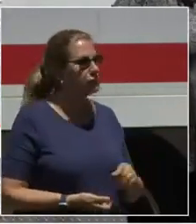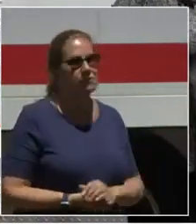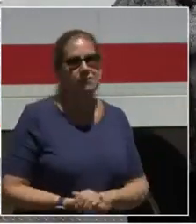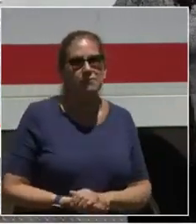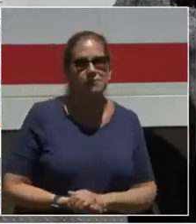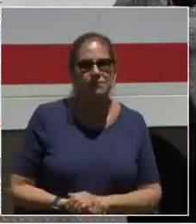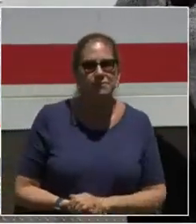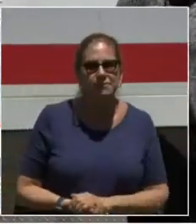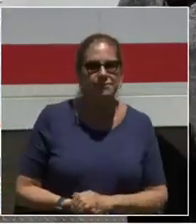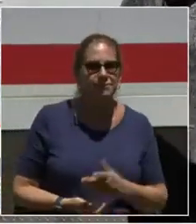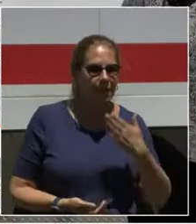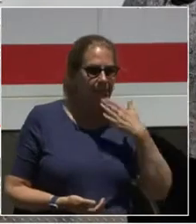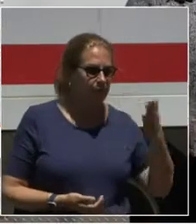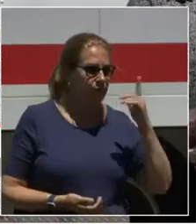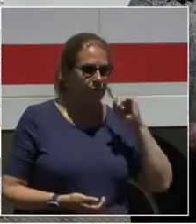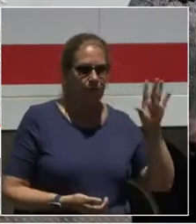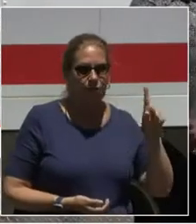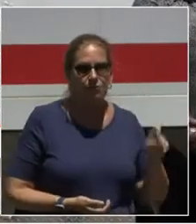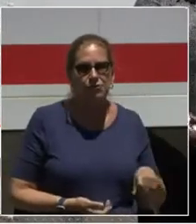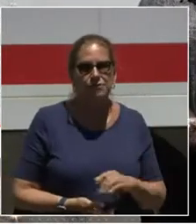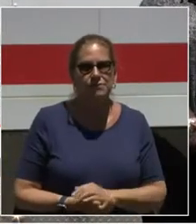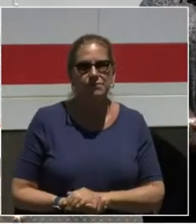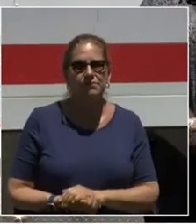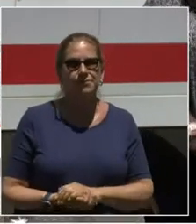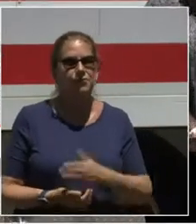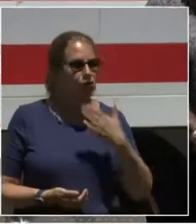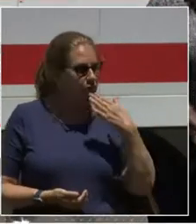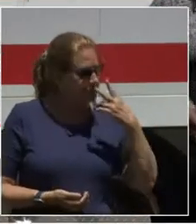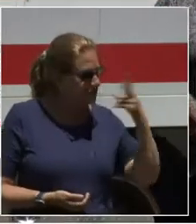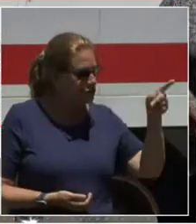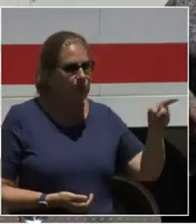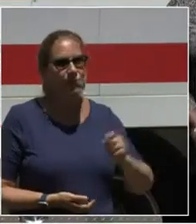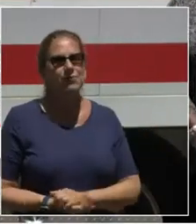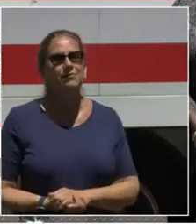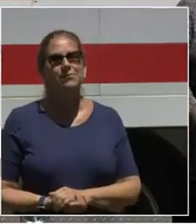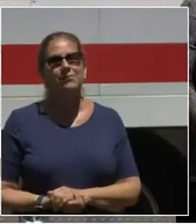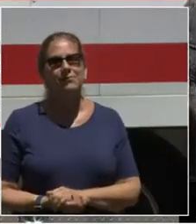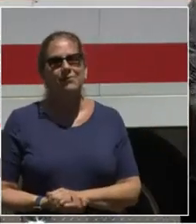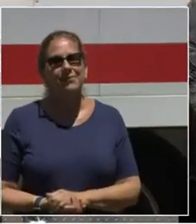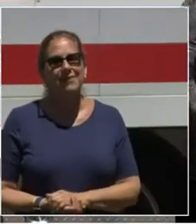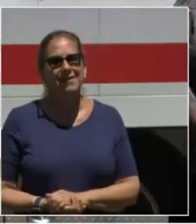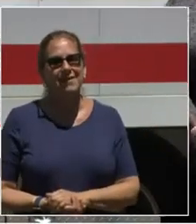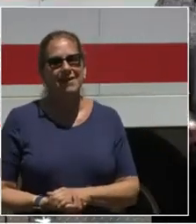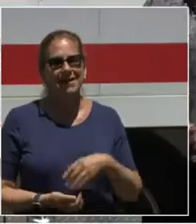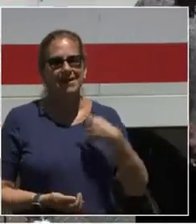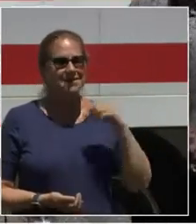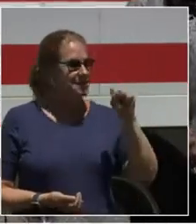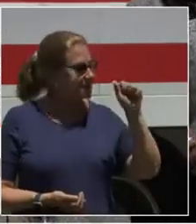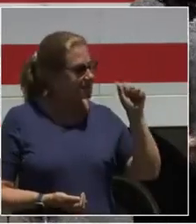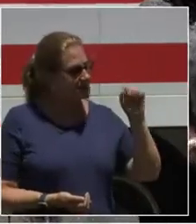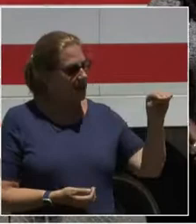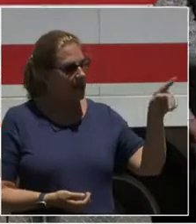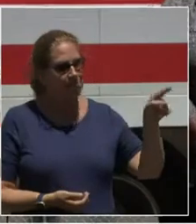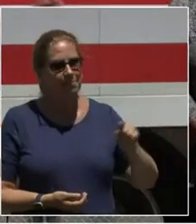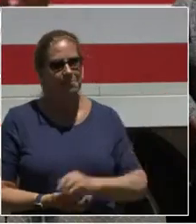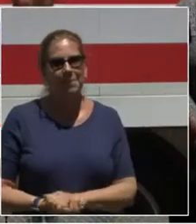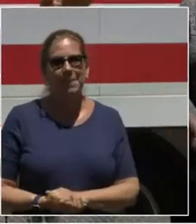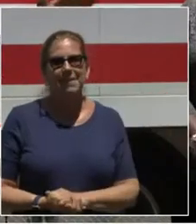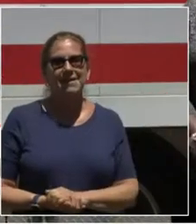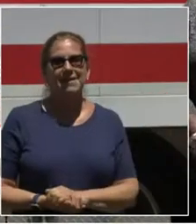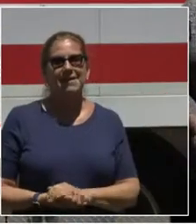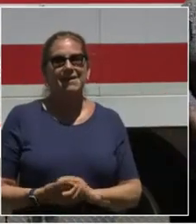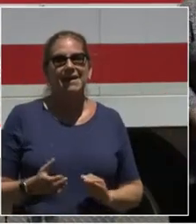that question to the other Sam. It's good to see you. So what we have in DCPS is a number of strategies, as